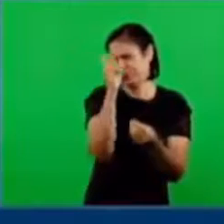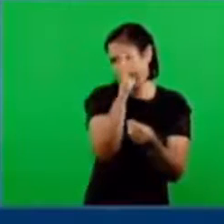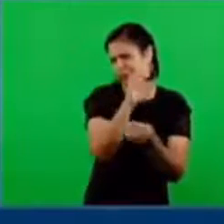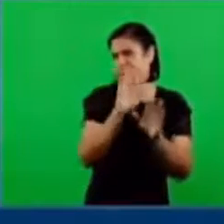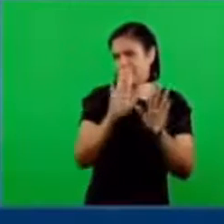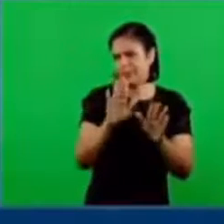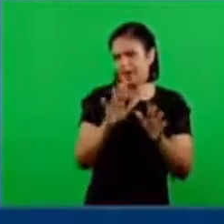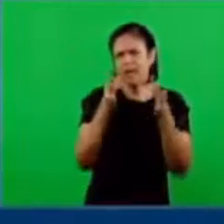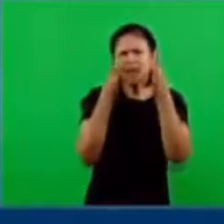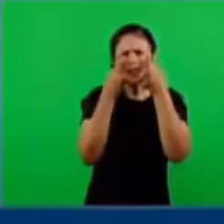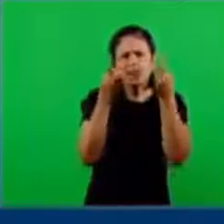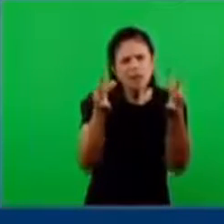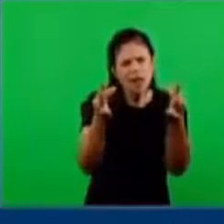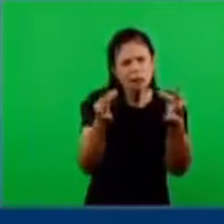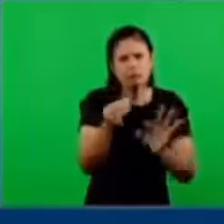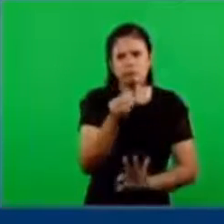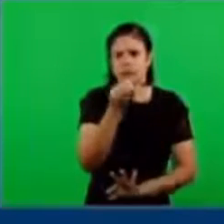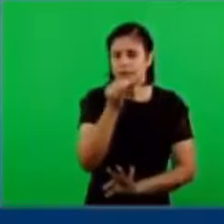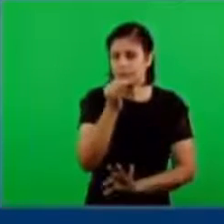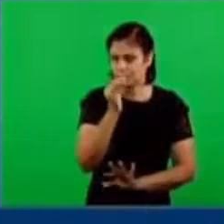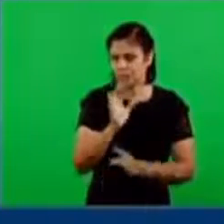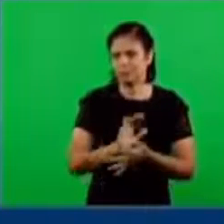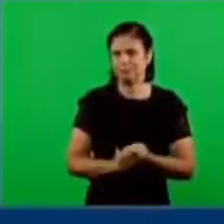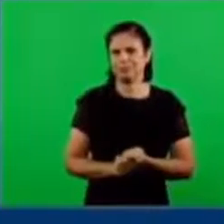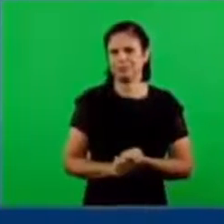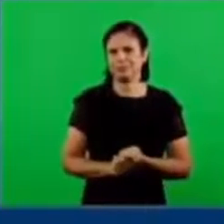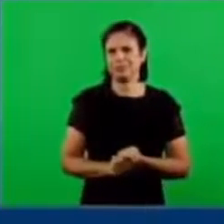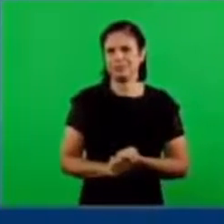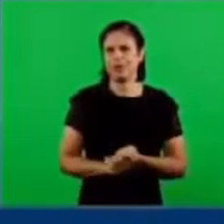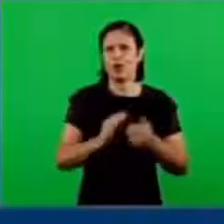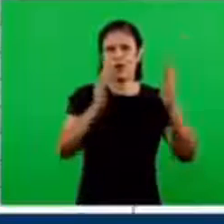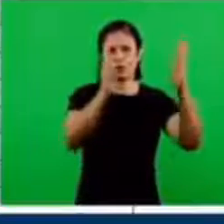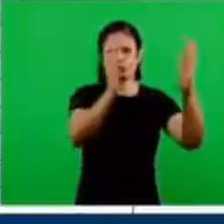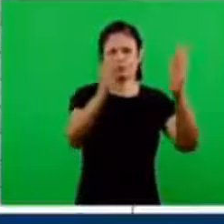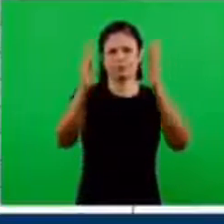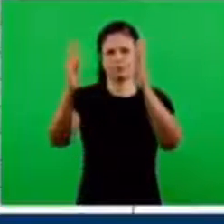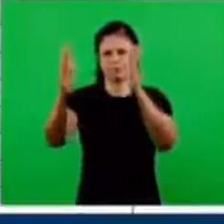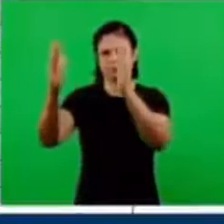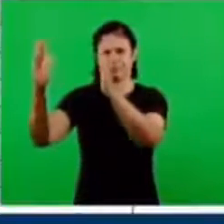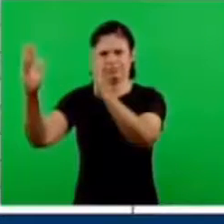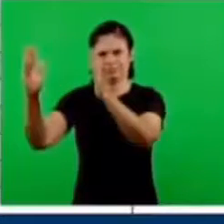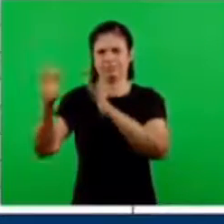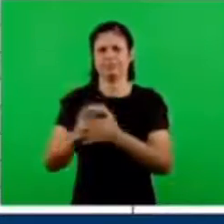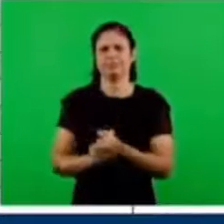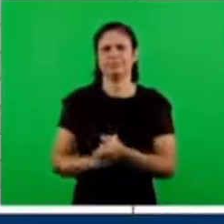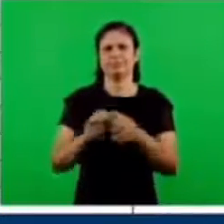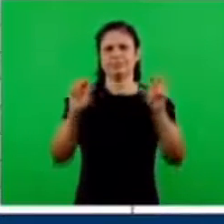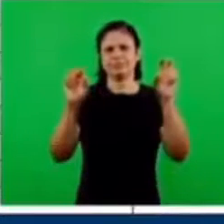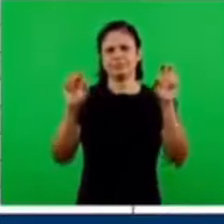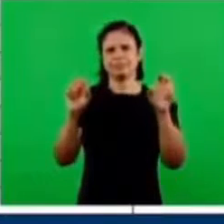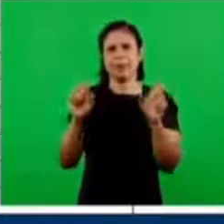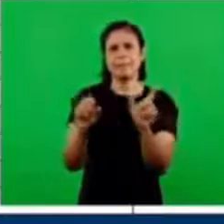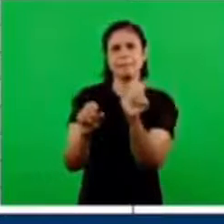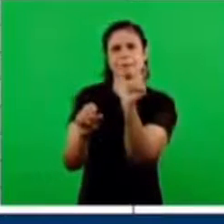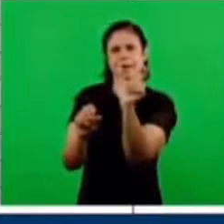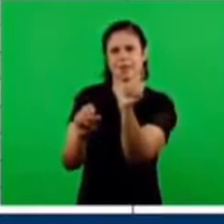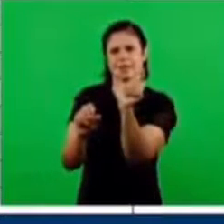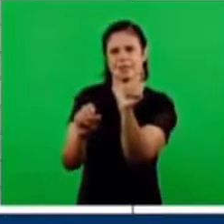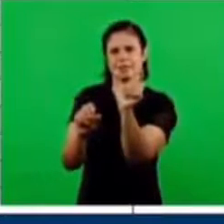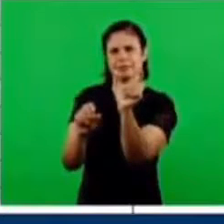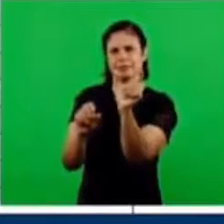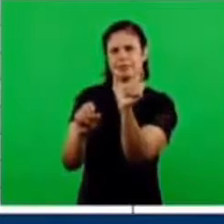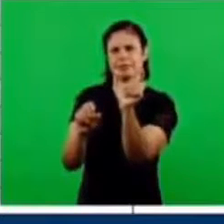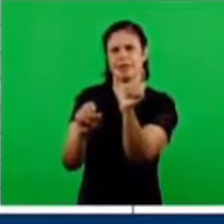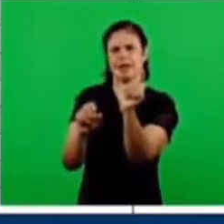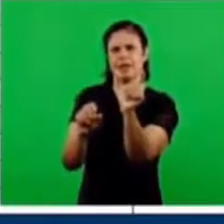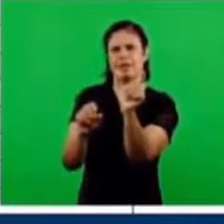difficult. But you have to pay attention. For example, so now see the expressions. Glorification is